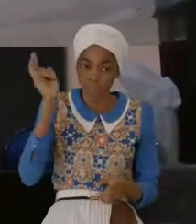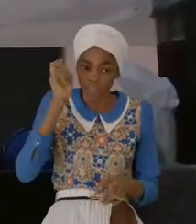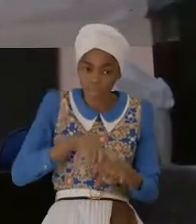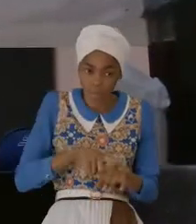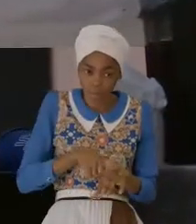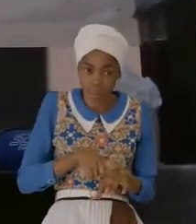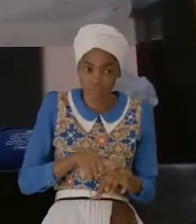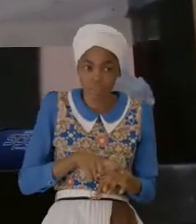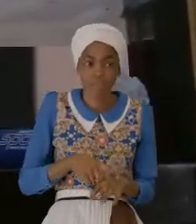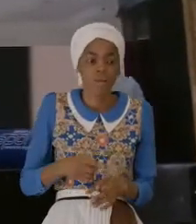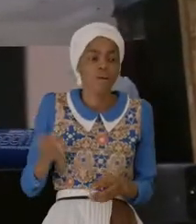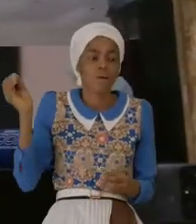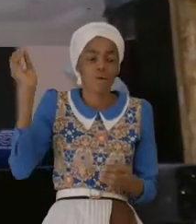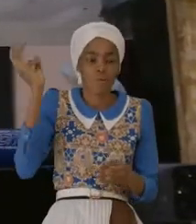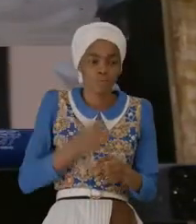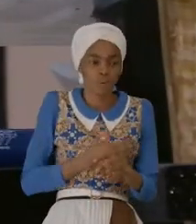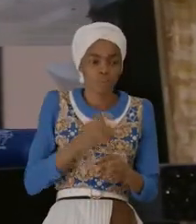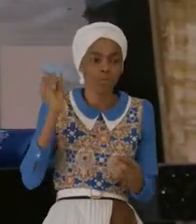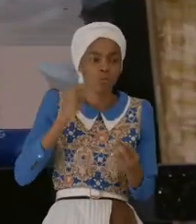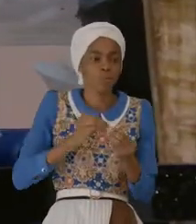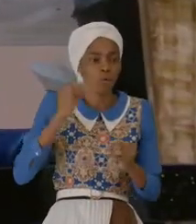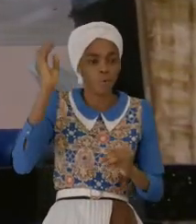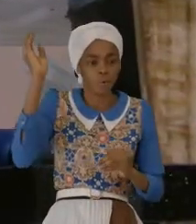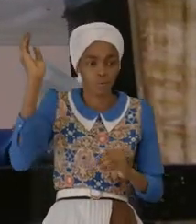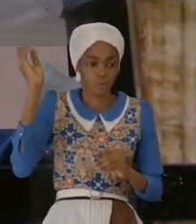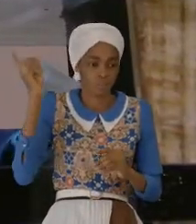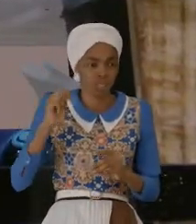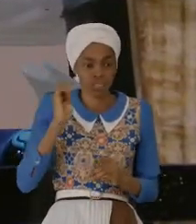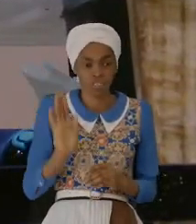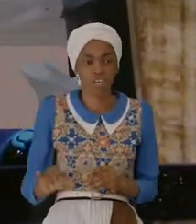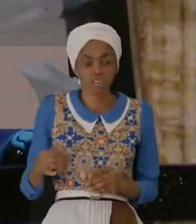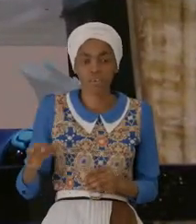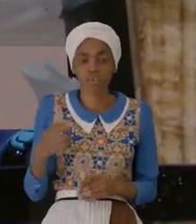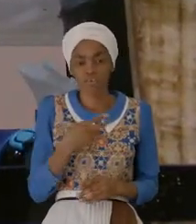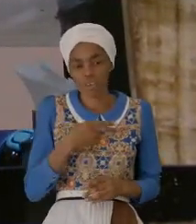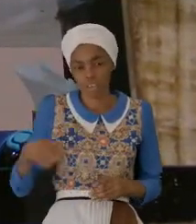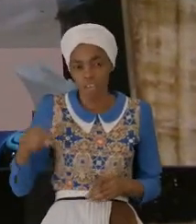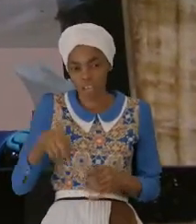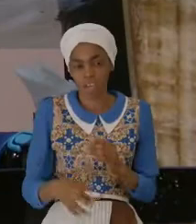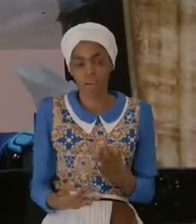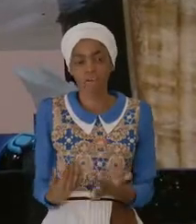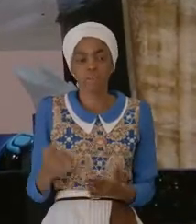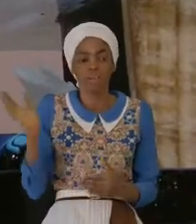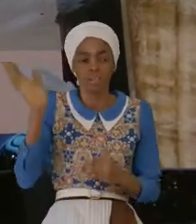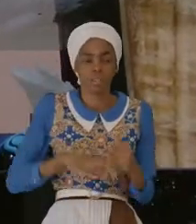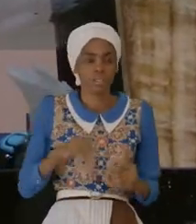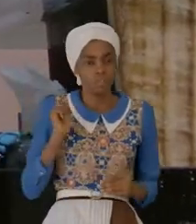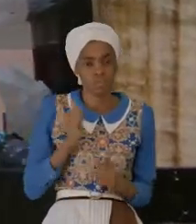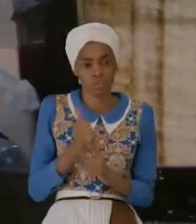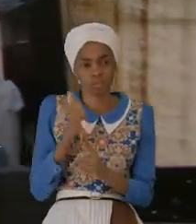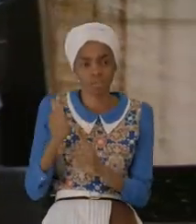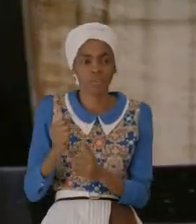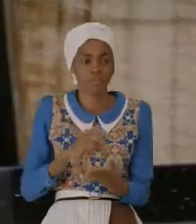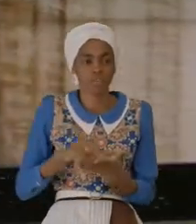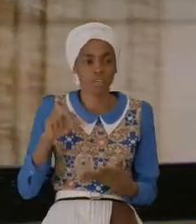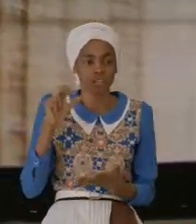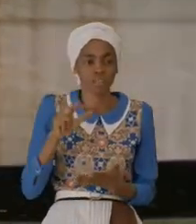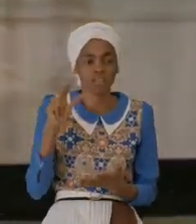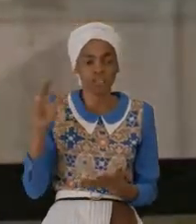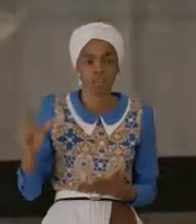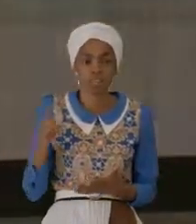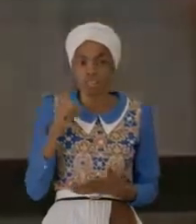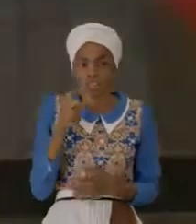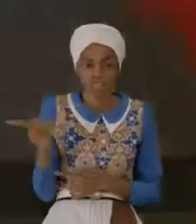child of Hell than yourselves but satisfree in verse